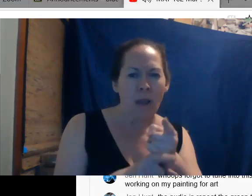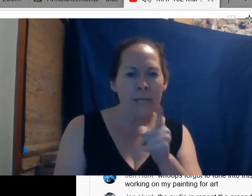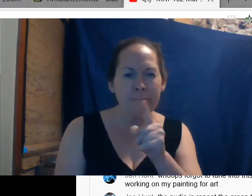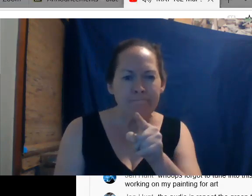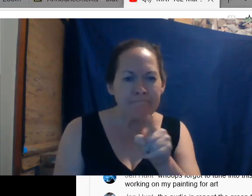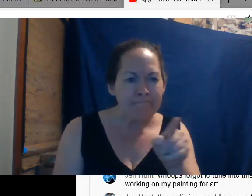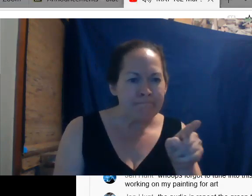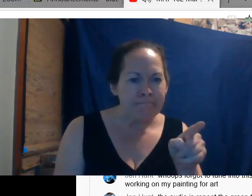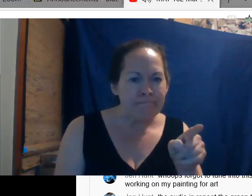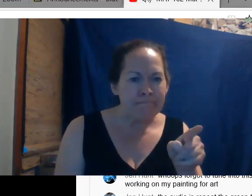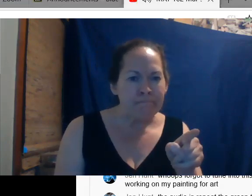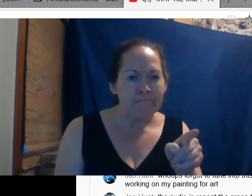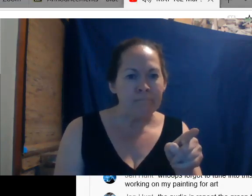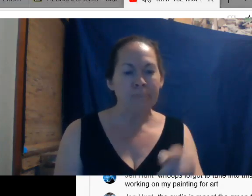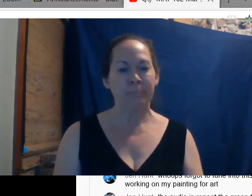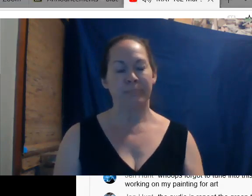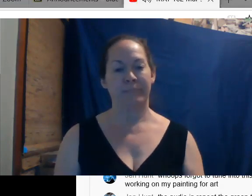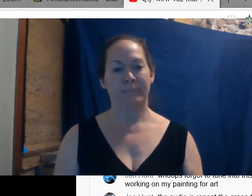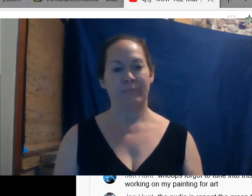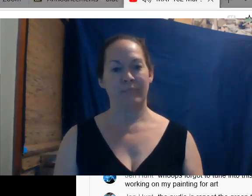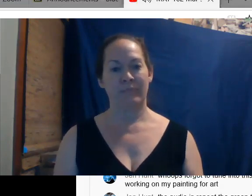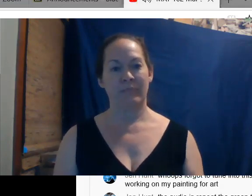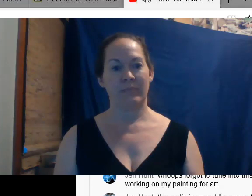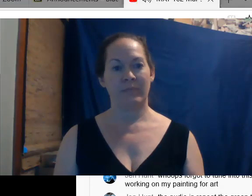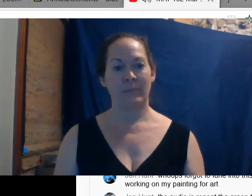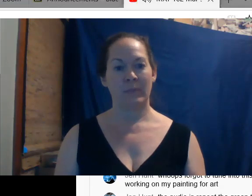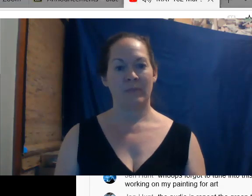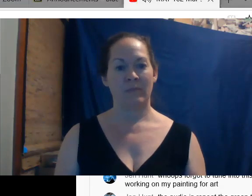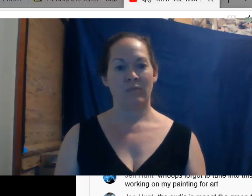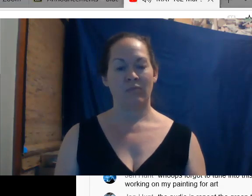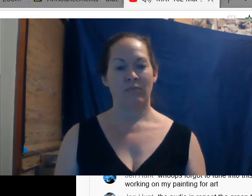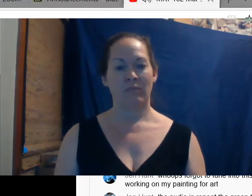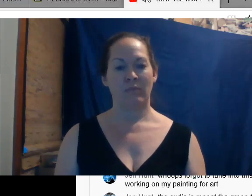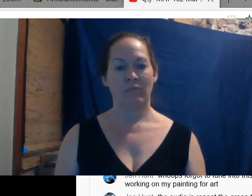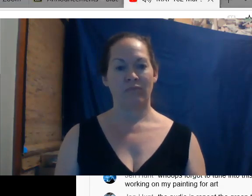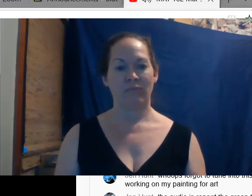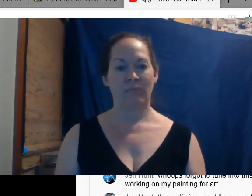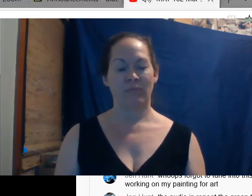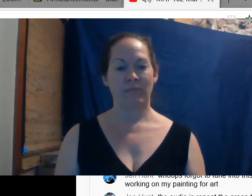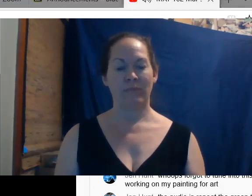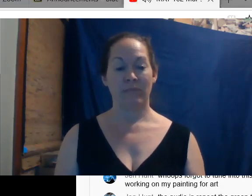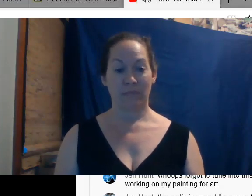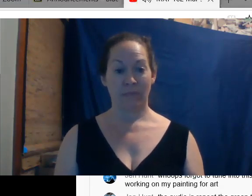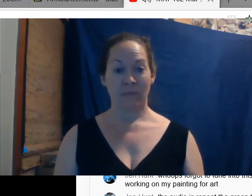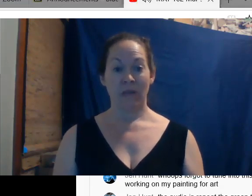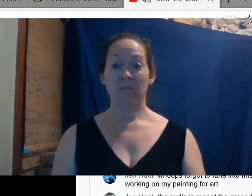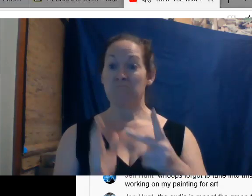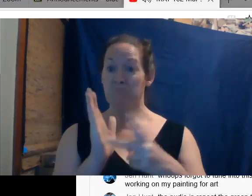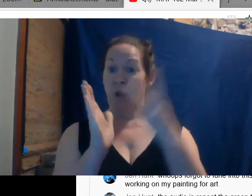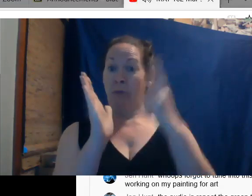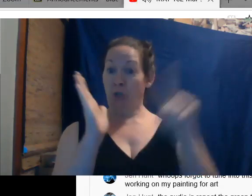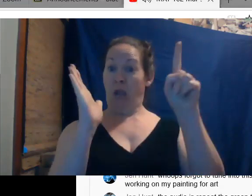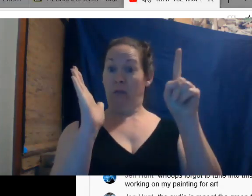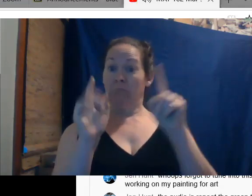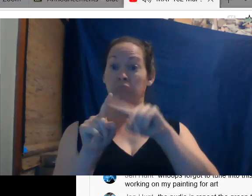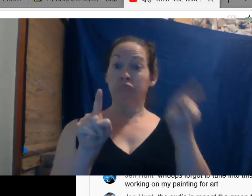I could multiply this whole thing by 6x cubed, or 3x cubed. Sorry, 3x